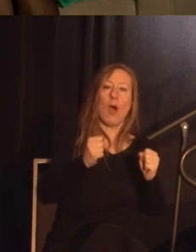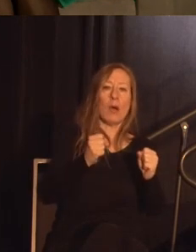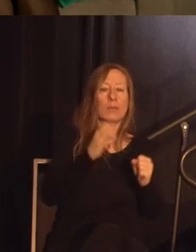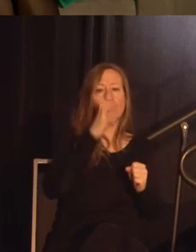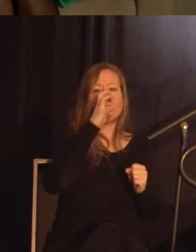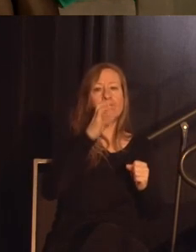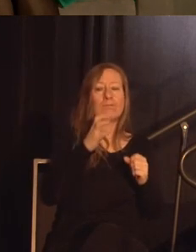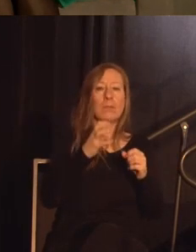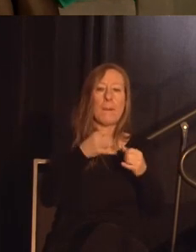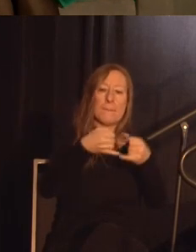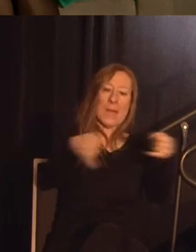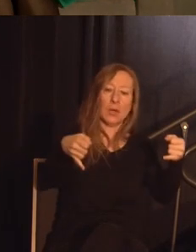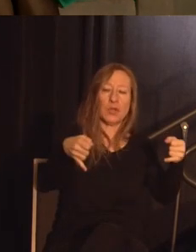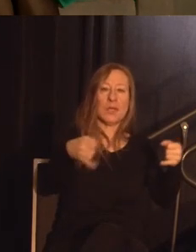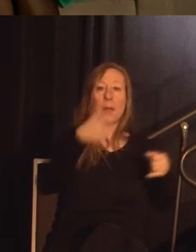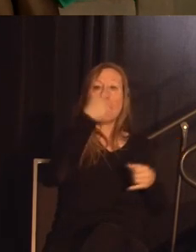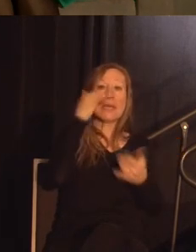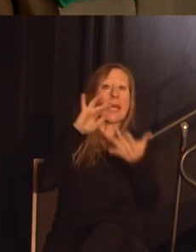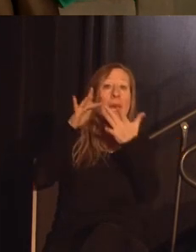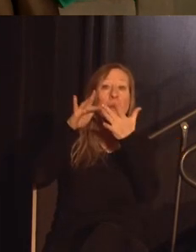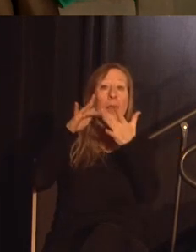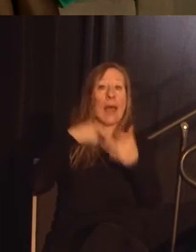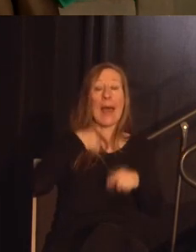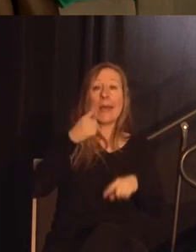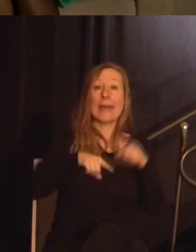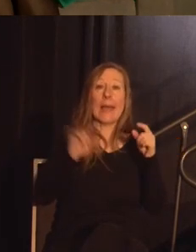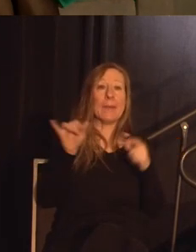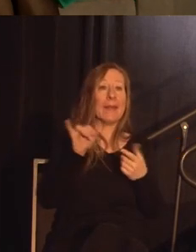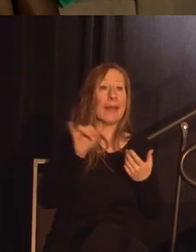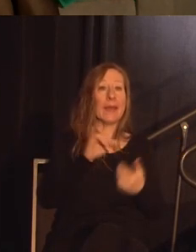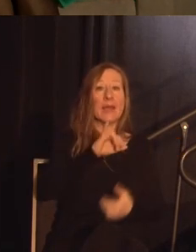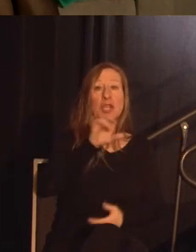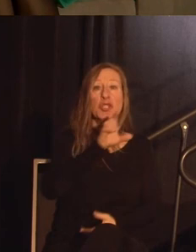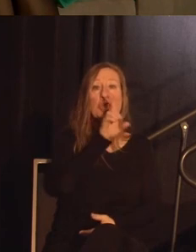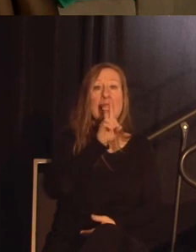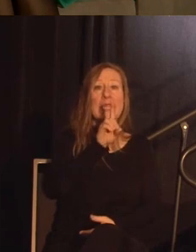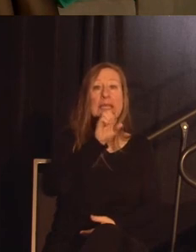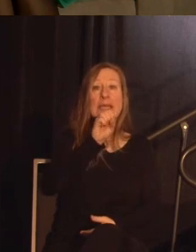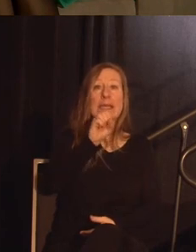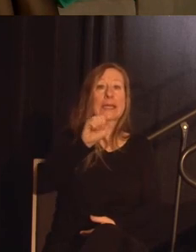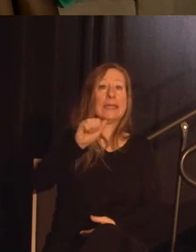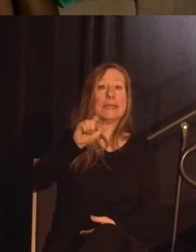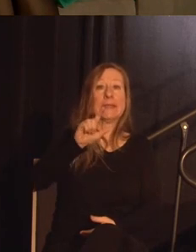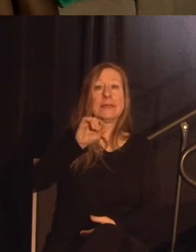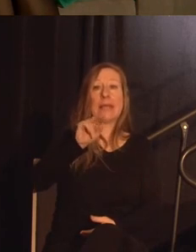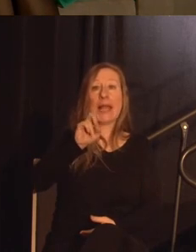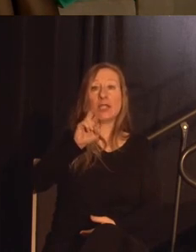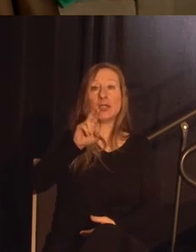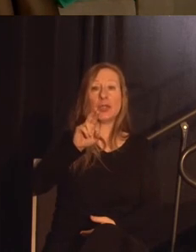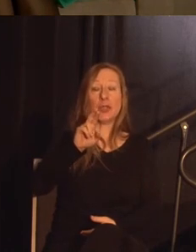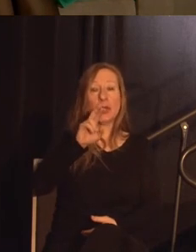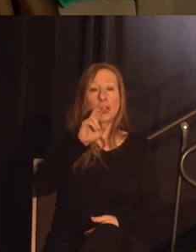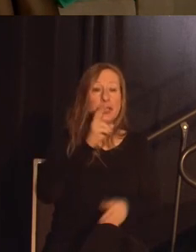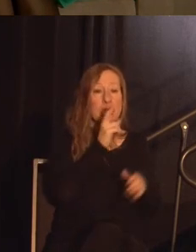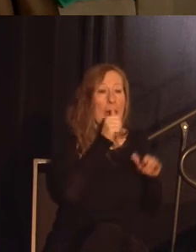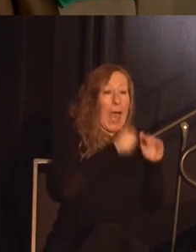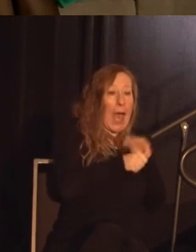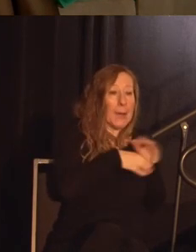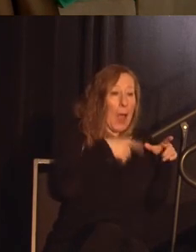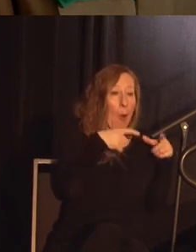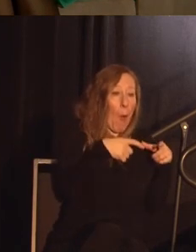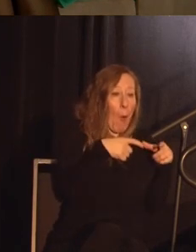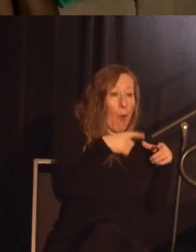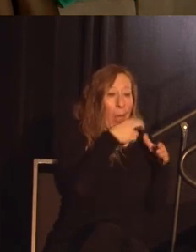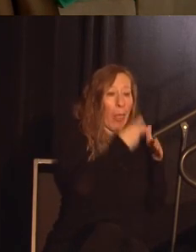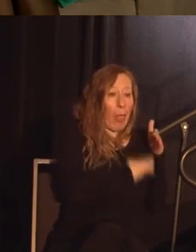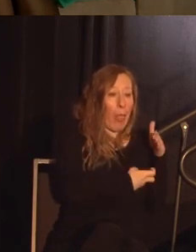internet, like, it's not like I get to be like J.D. Salinger or whatever and go like hide in my hole and never talk to anyone. I am like